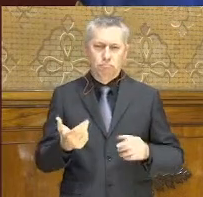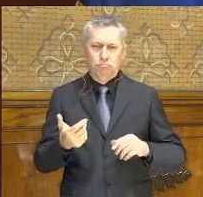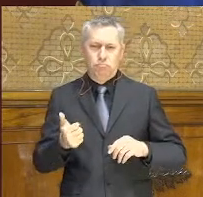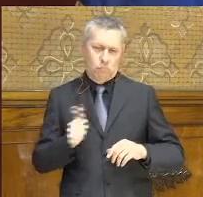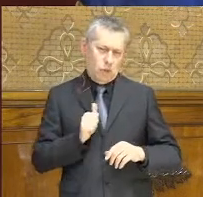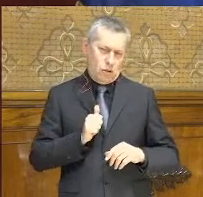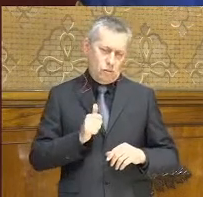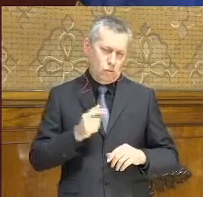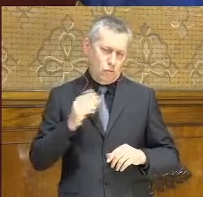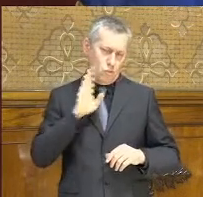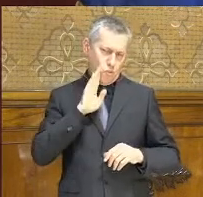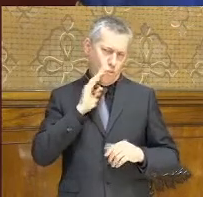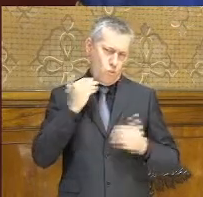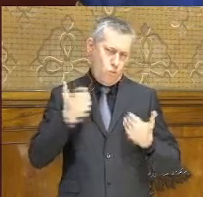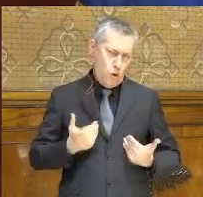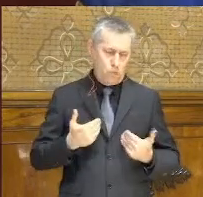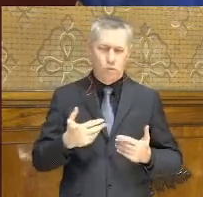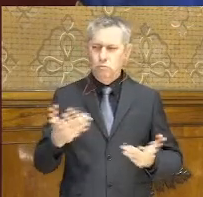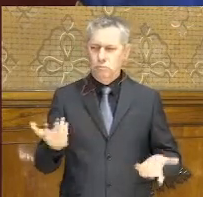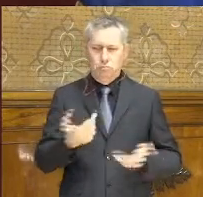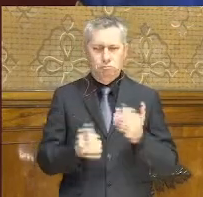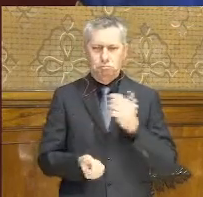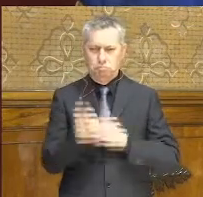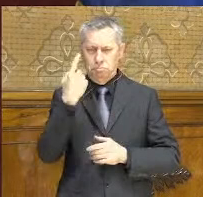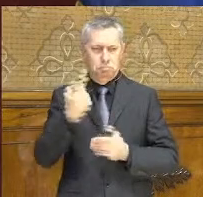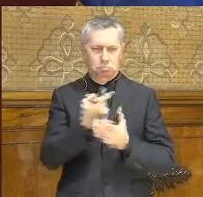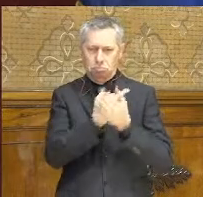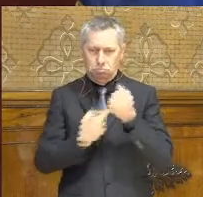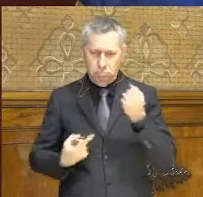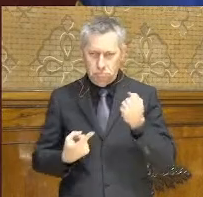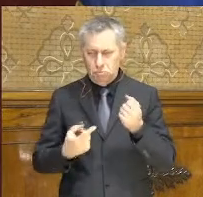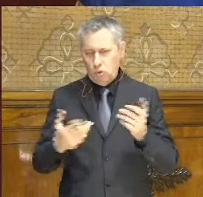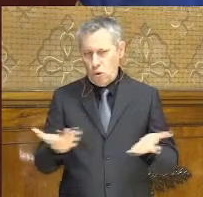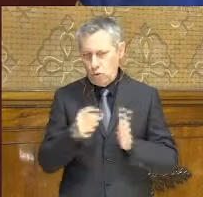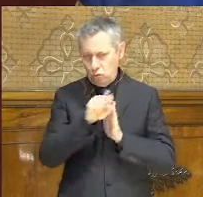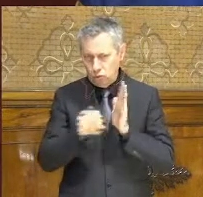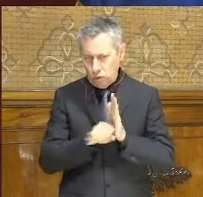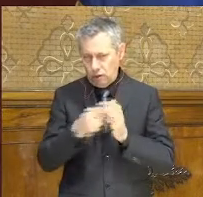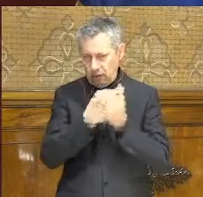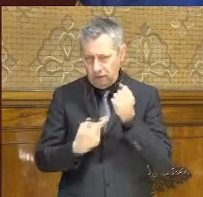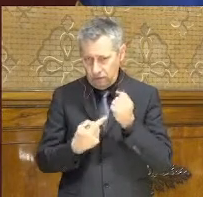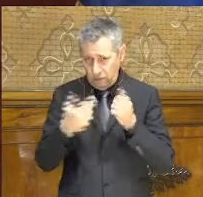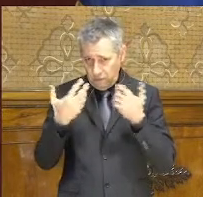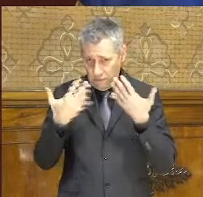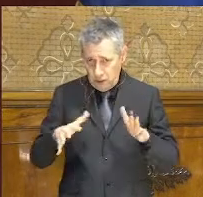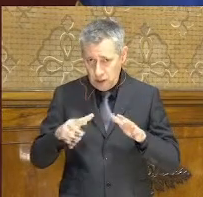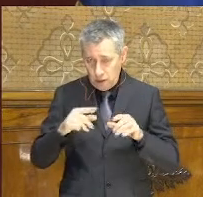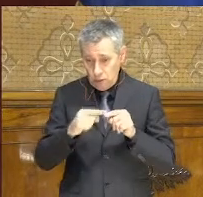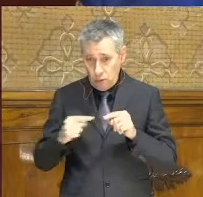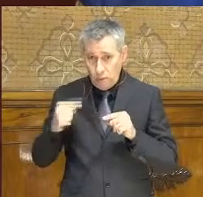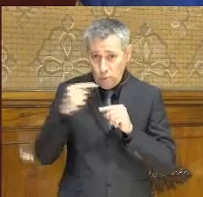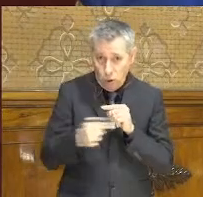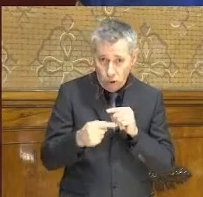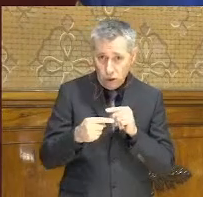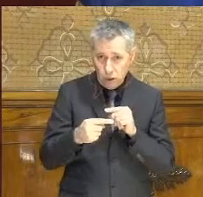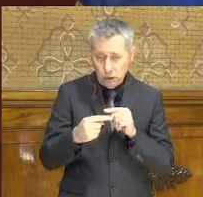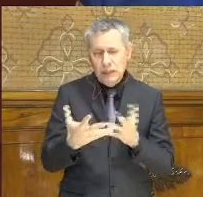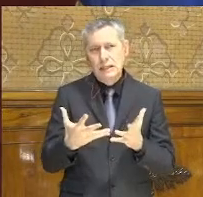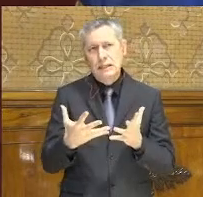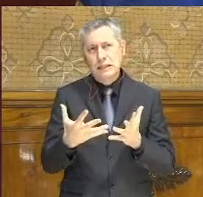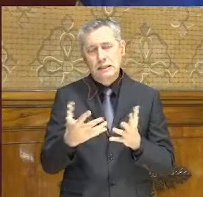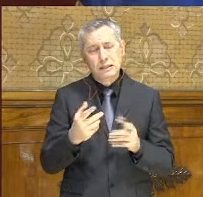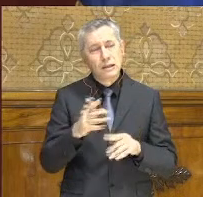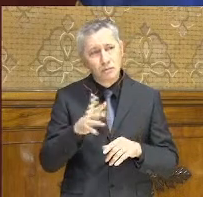the face of historical happenstance. Should I have known better? Should we not